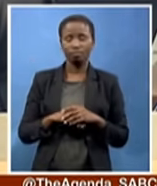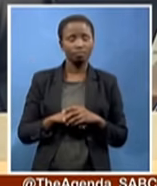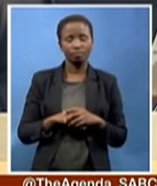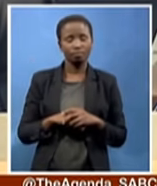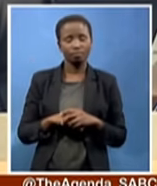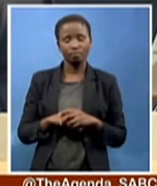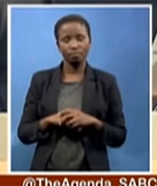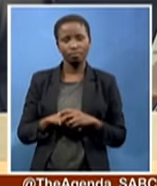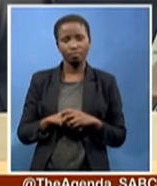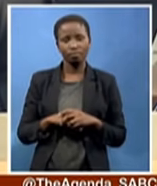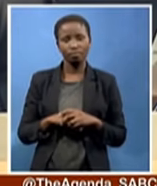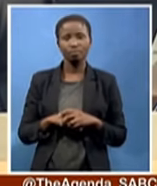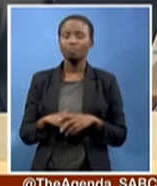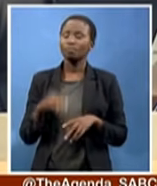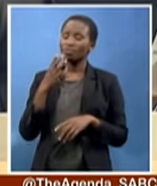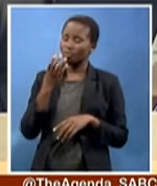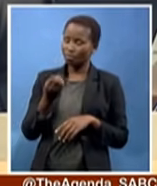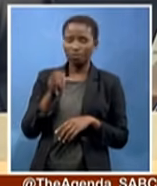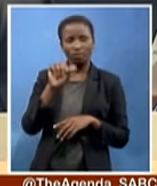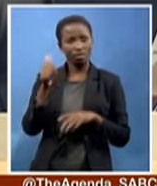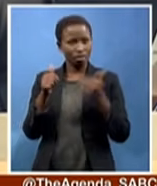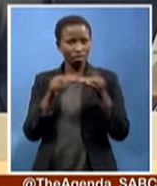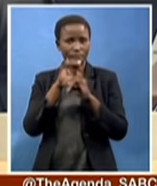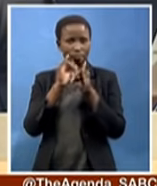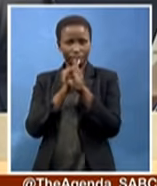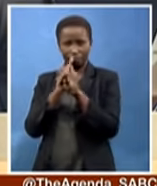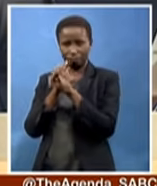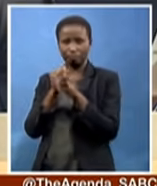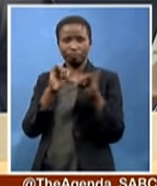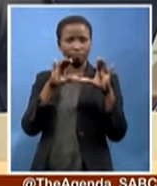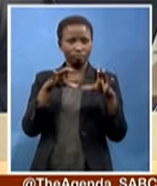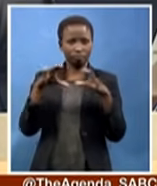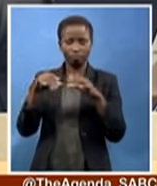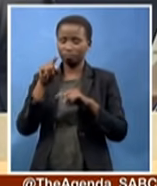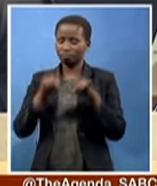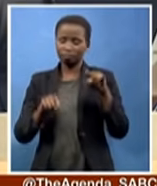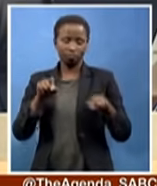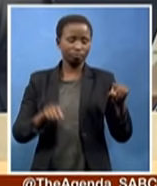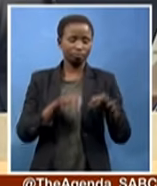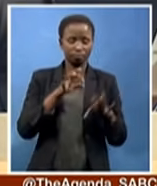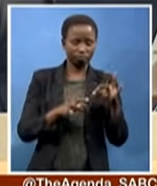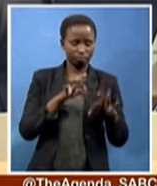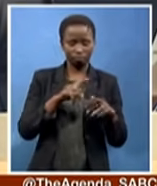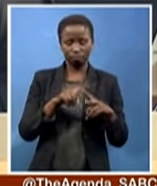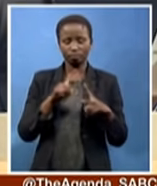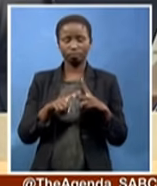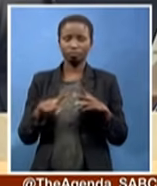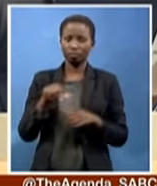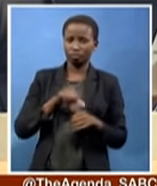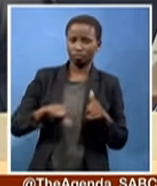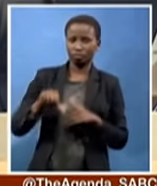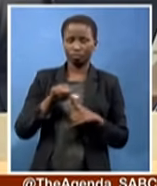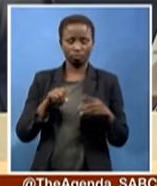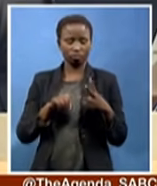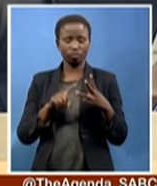in society, various political and social formations, as well as the private sector companies that